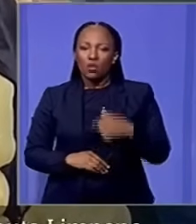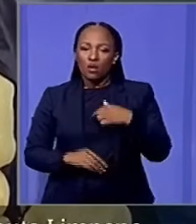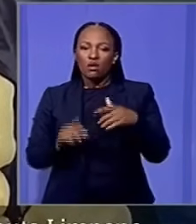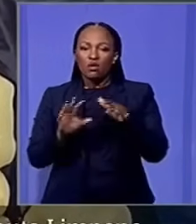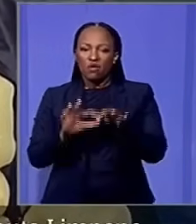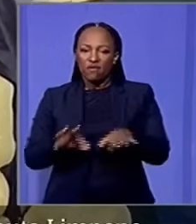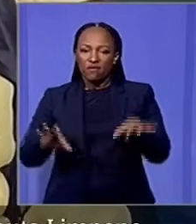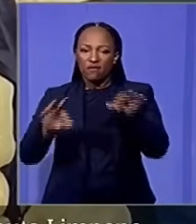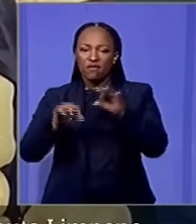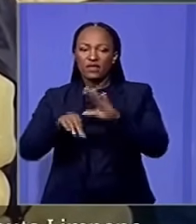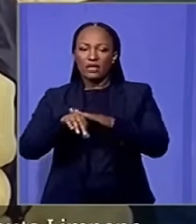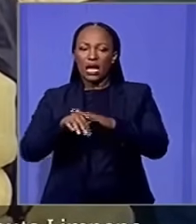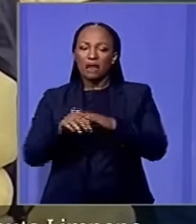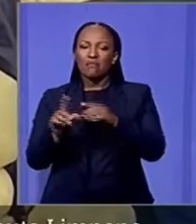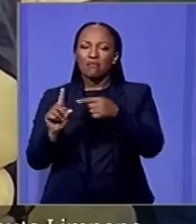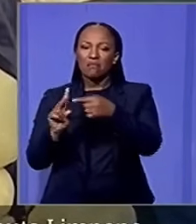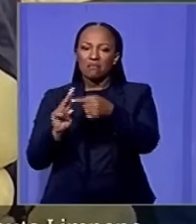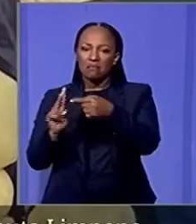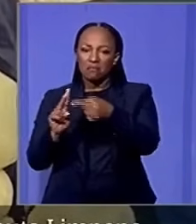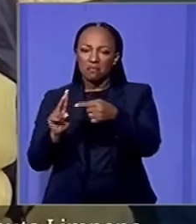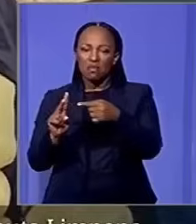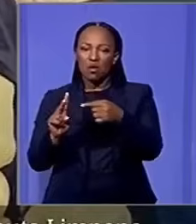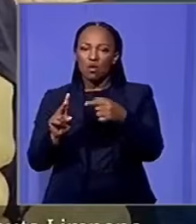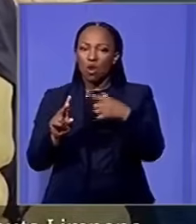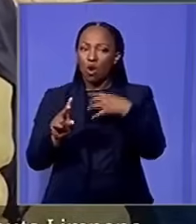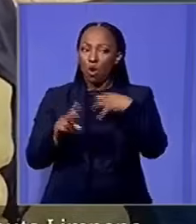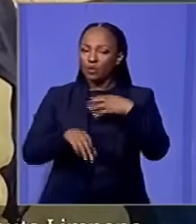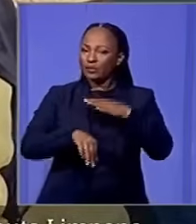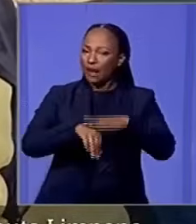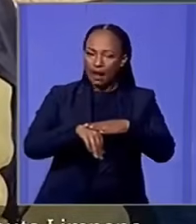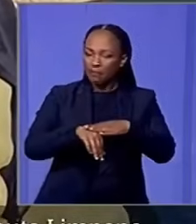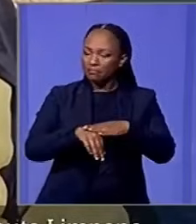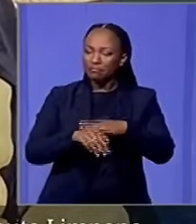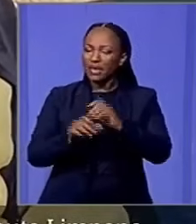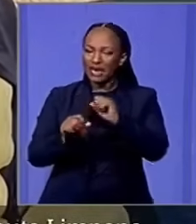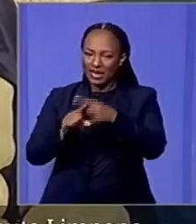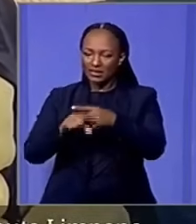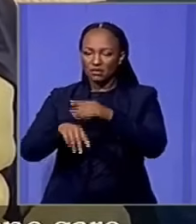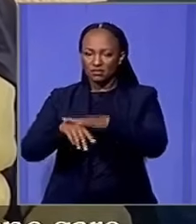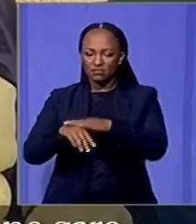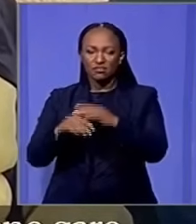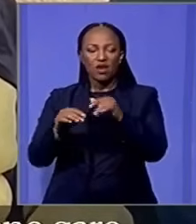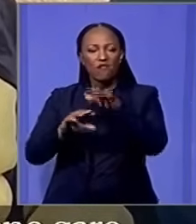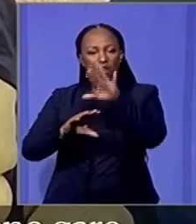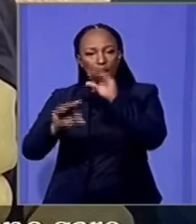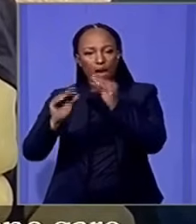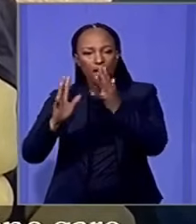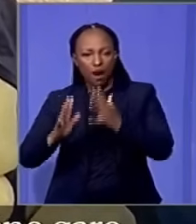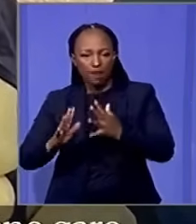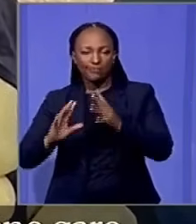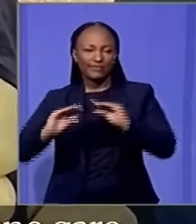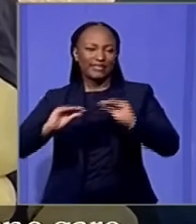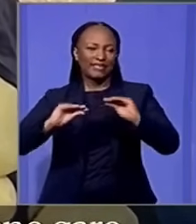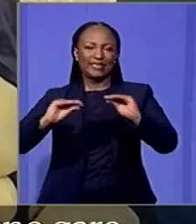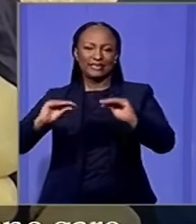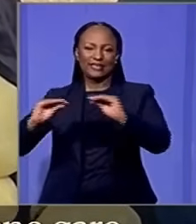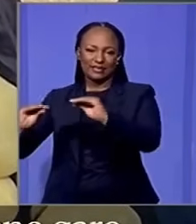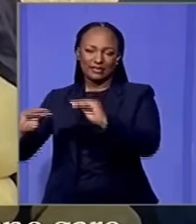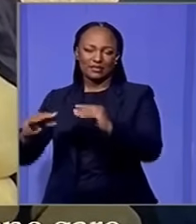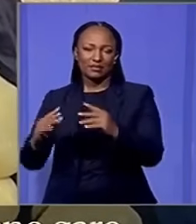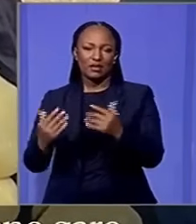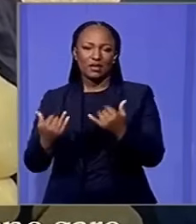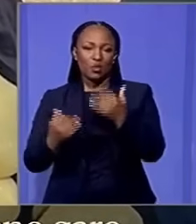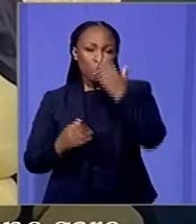created outside their own time to spend with the learners that they were educating. We know that